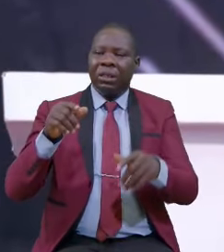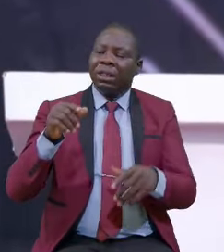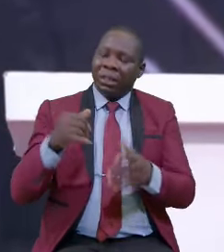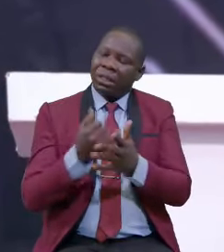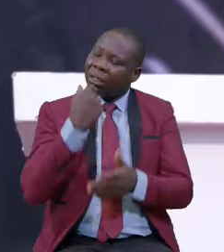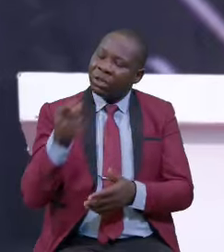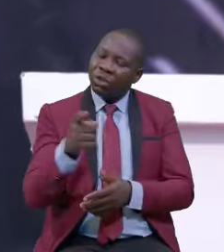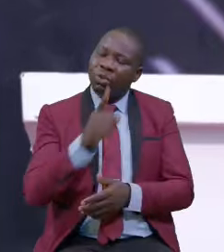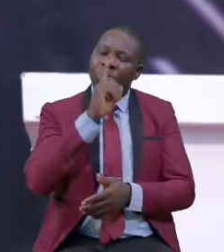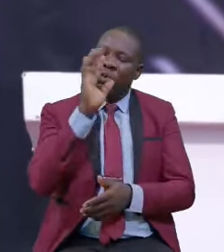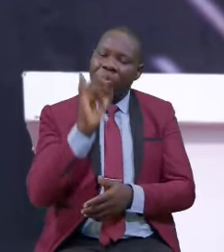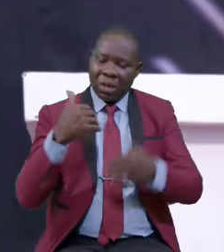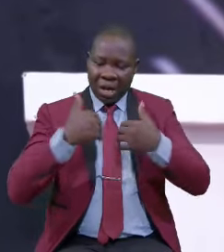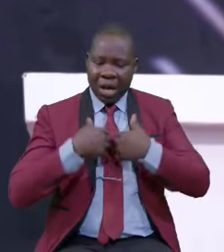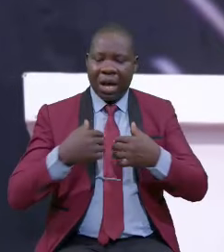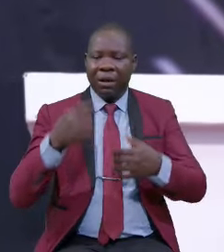life, and